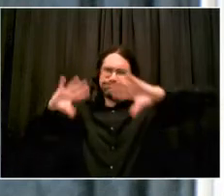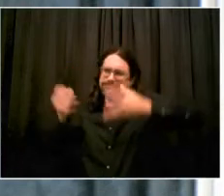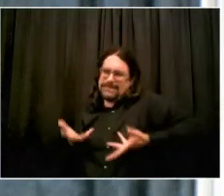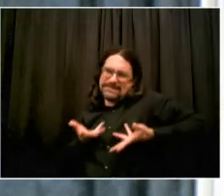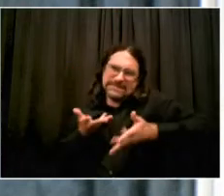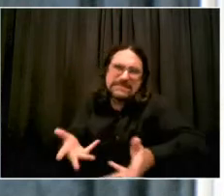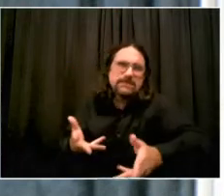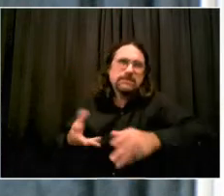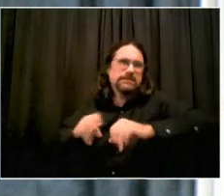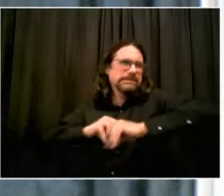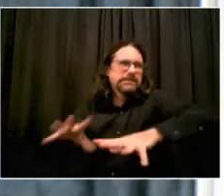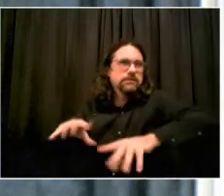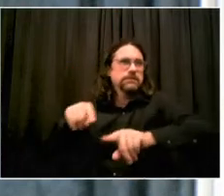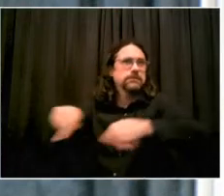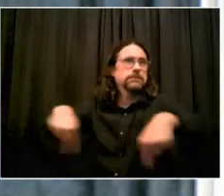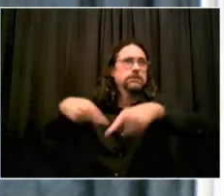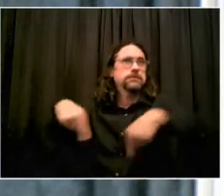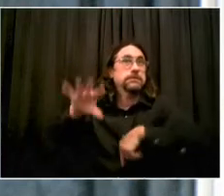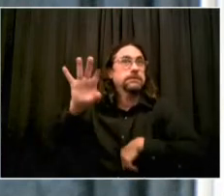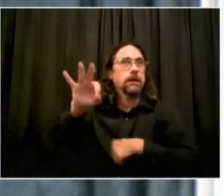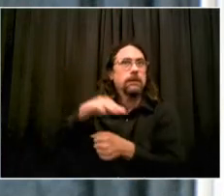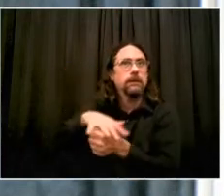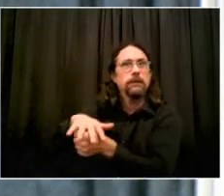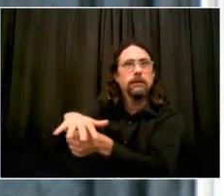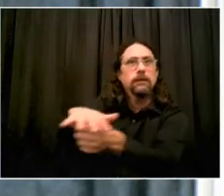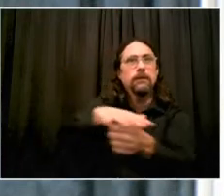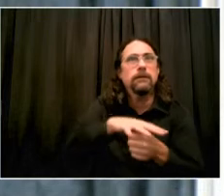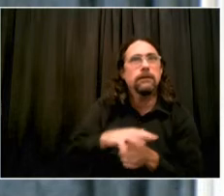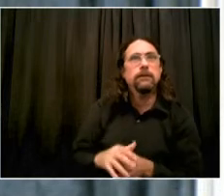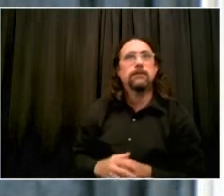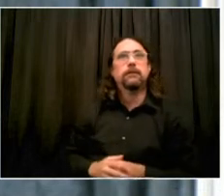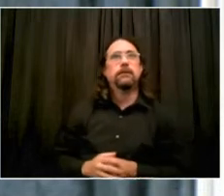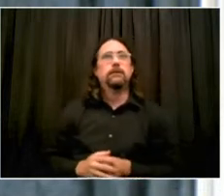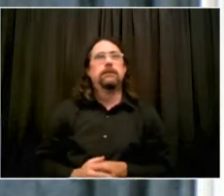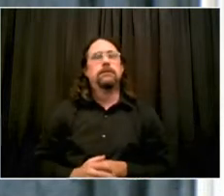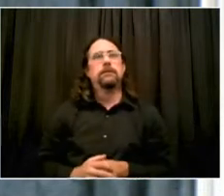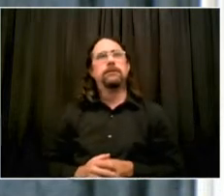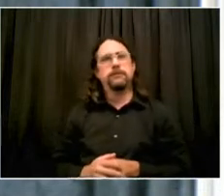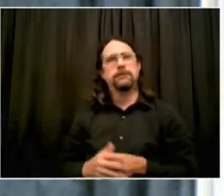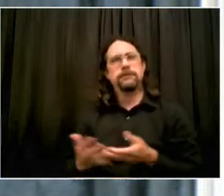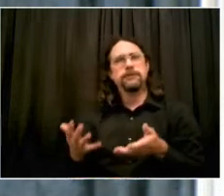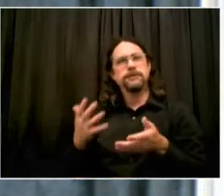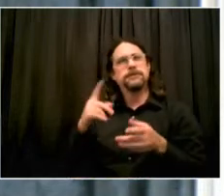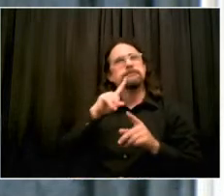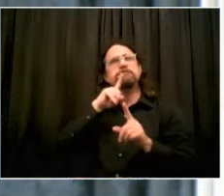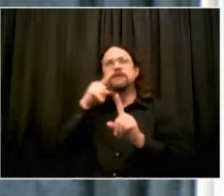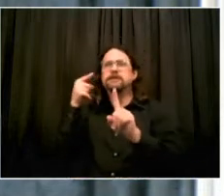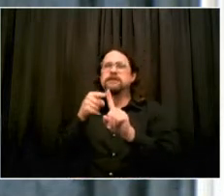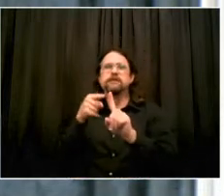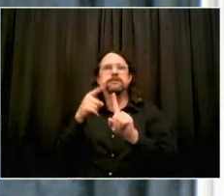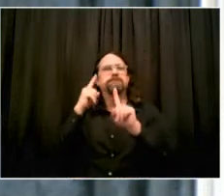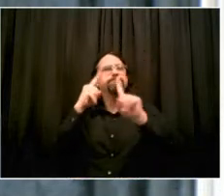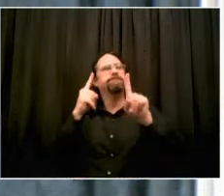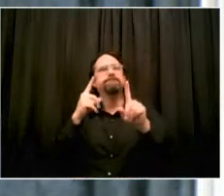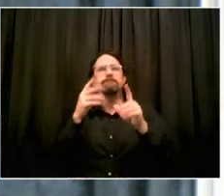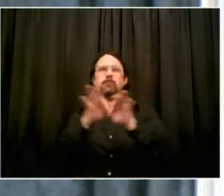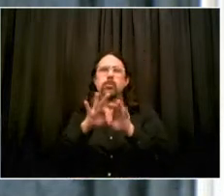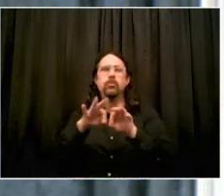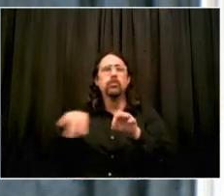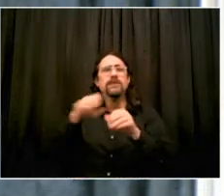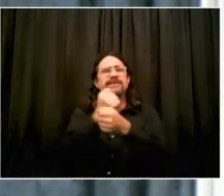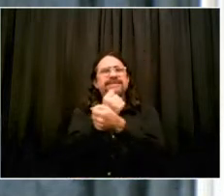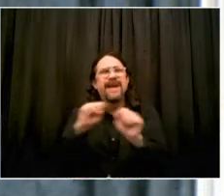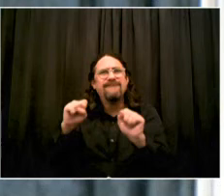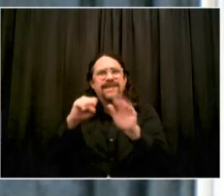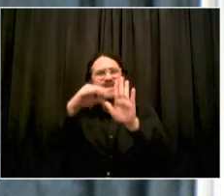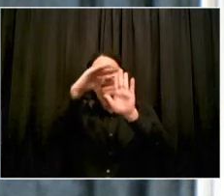well. As you know, last week, I issued a commissioner's order to non-public schools in 6 Brooklyn and 2